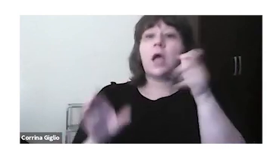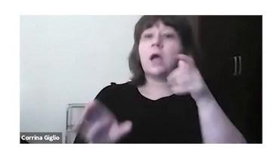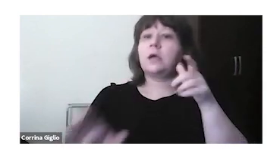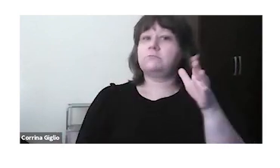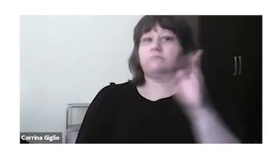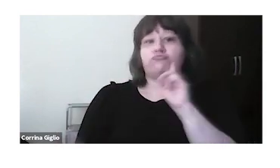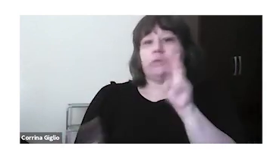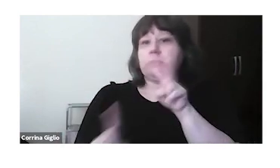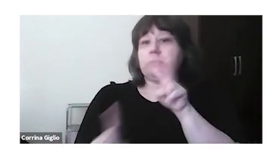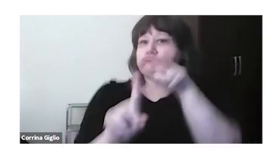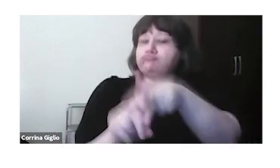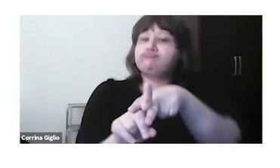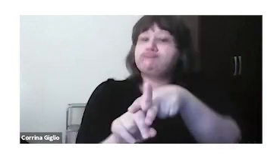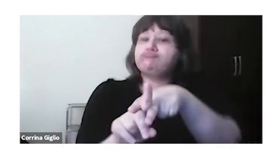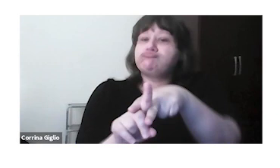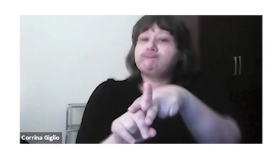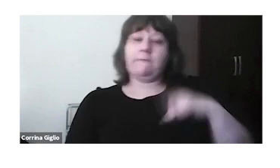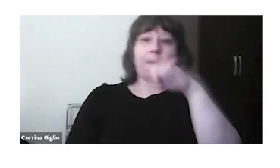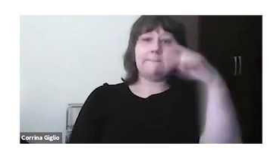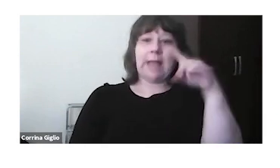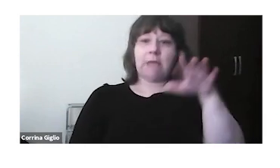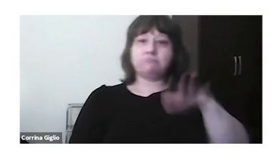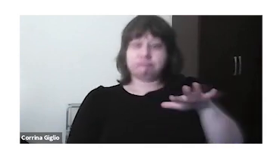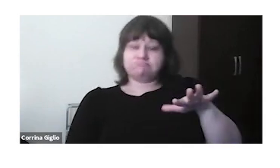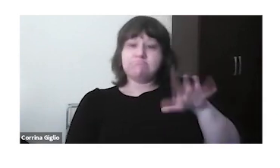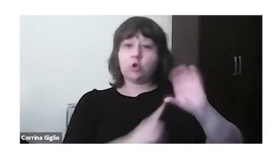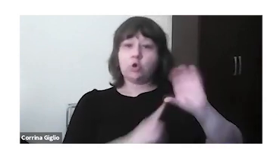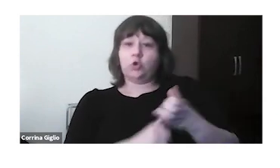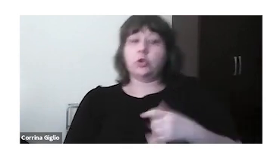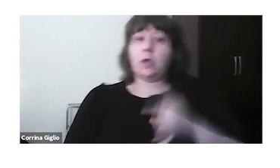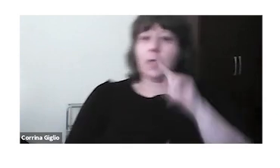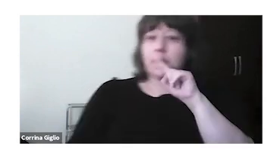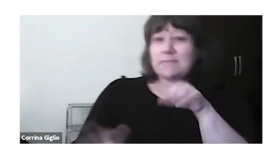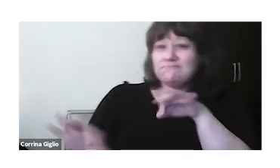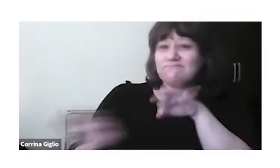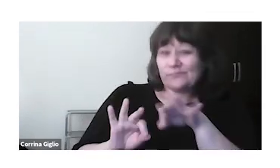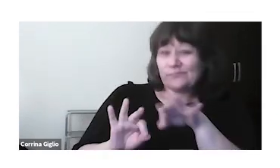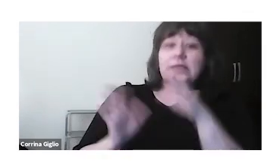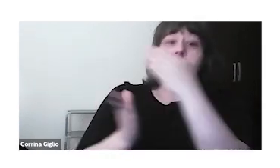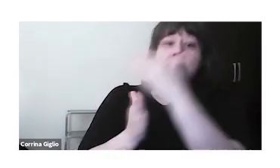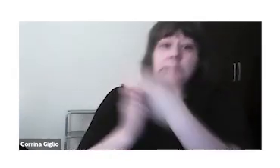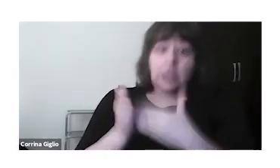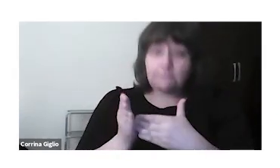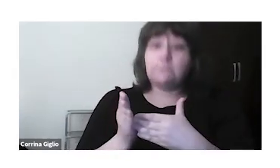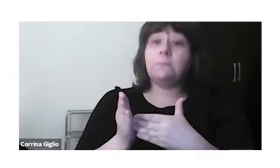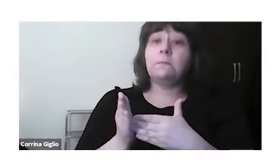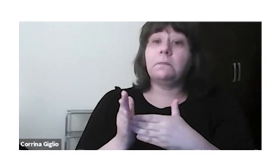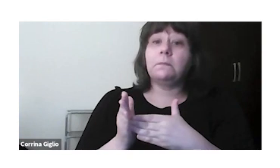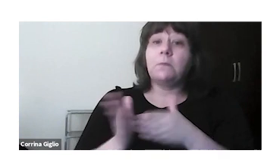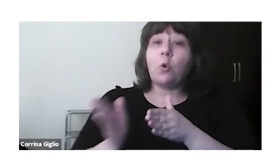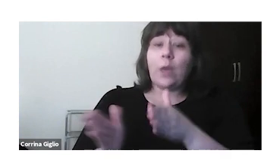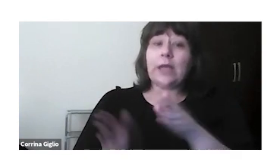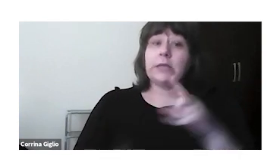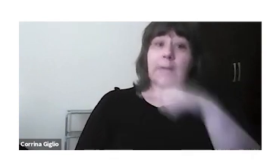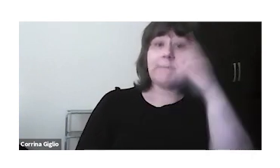attributed. So here are some ways that Black creativity has manifested itself in the industry. So first